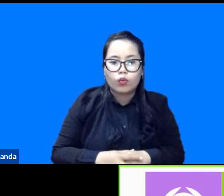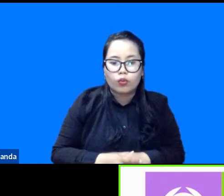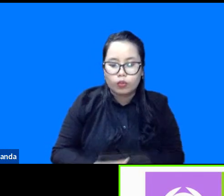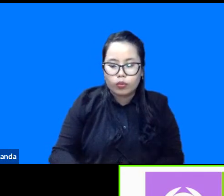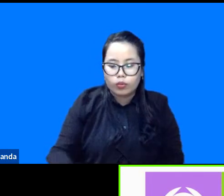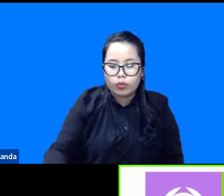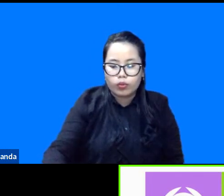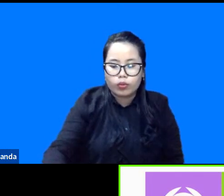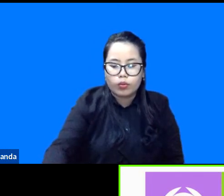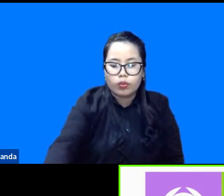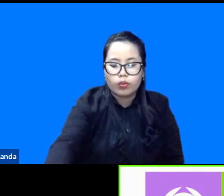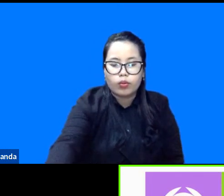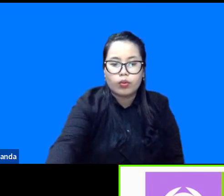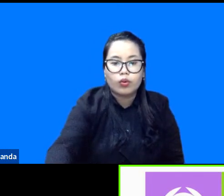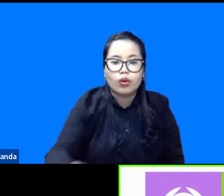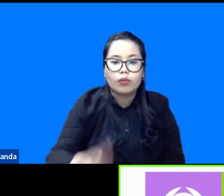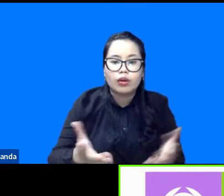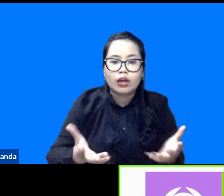that